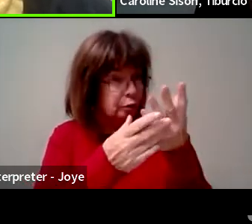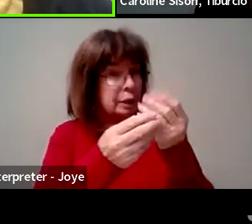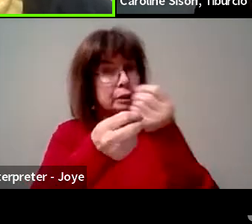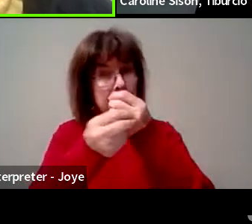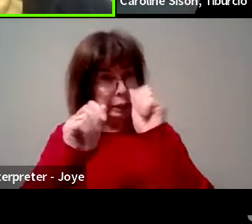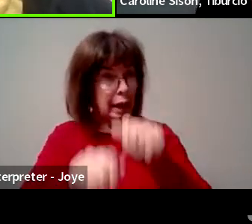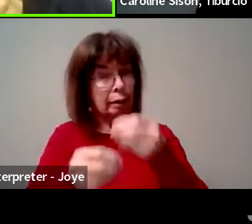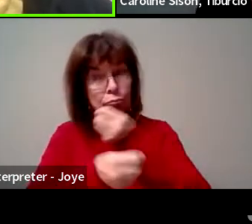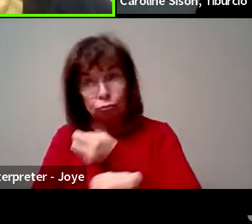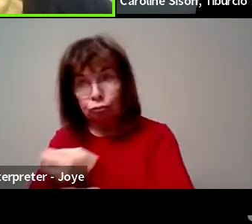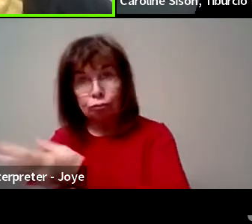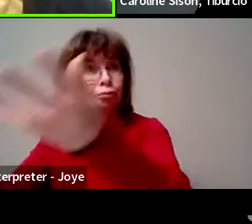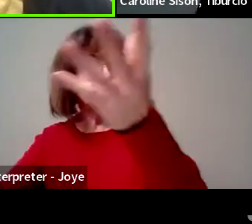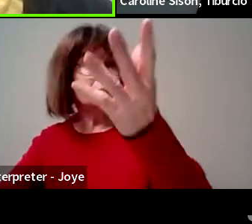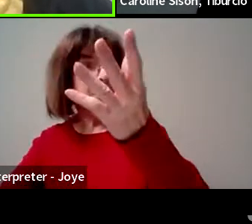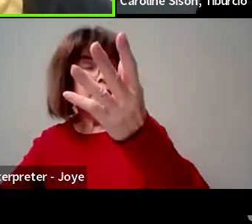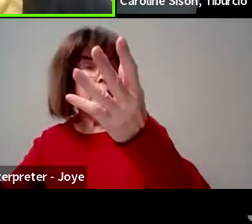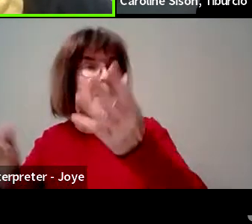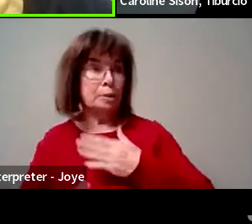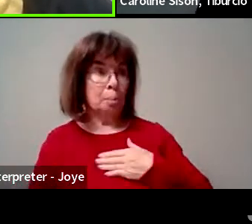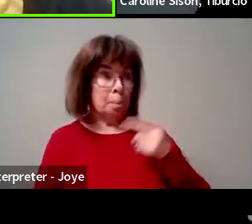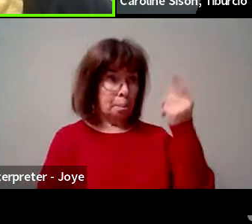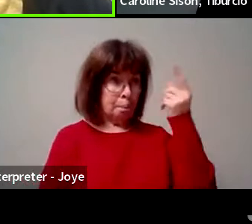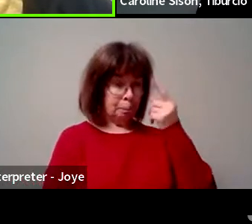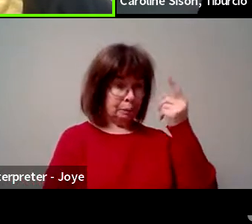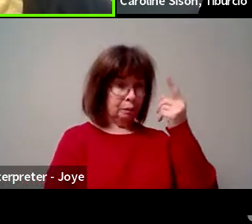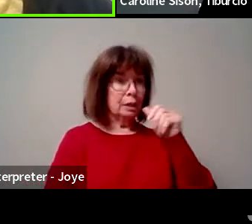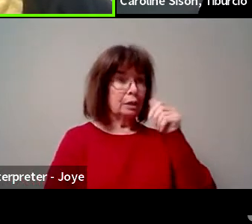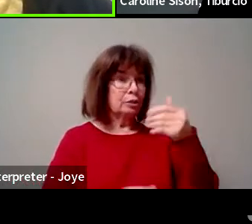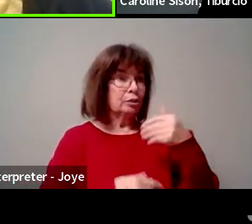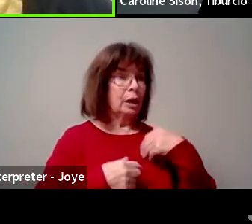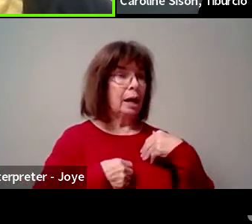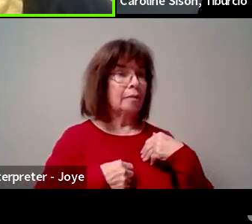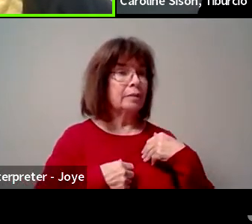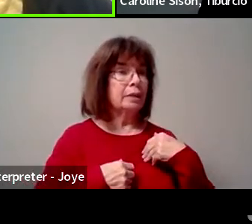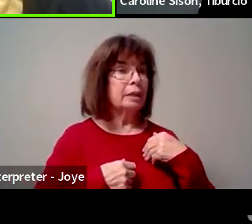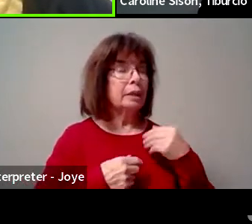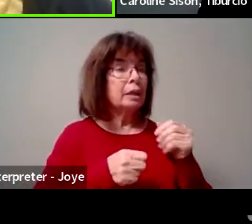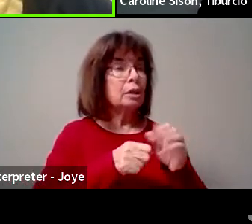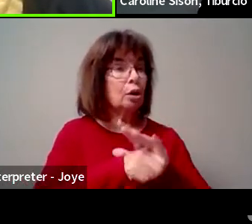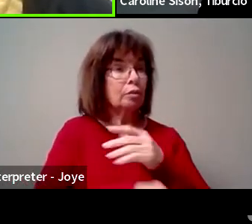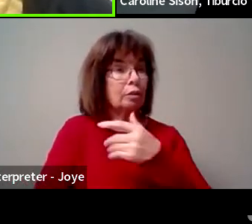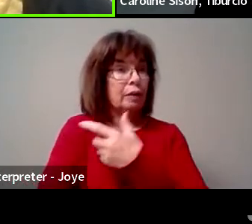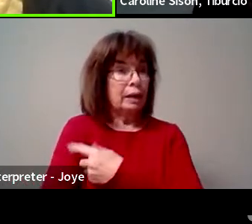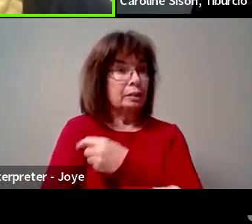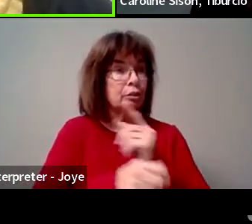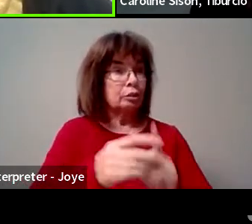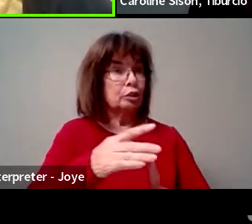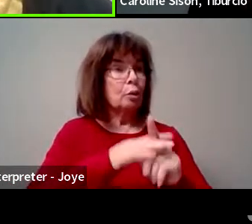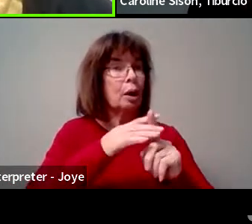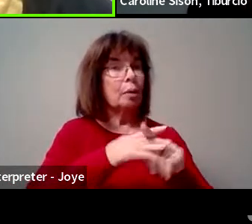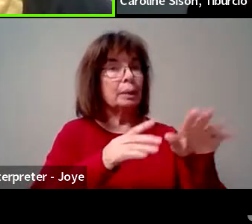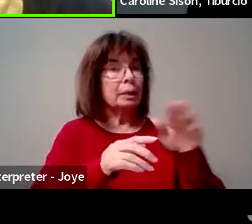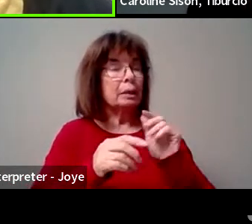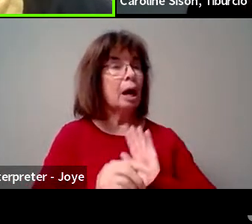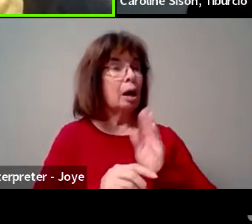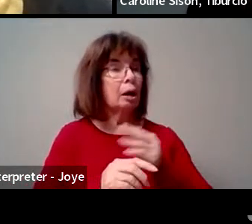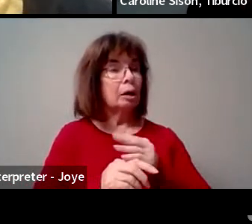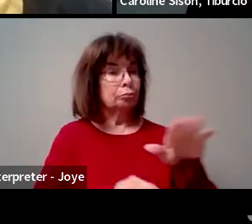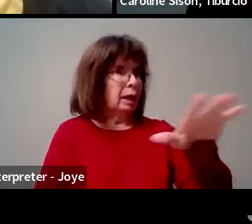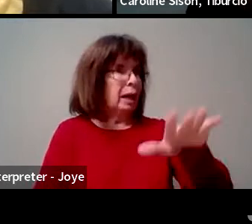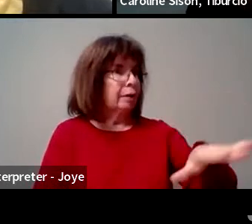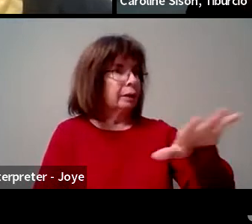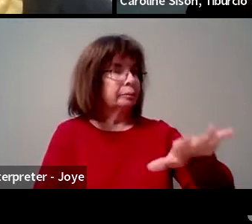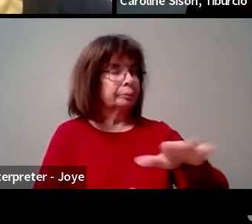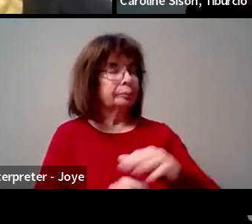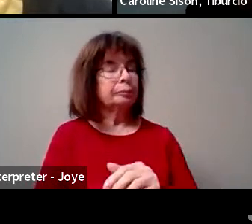Again, my concern was just not having the COVID vaccination pop up in our immediate area for a while. Mm.